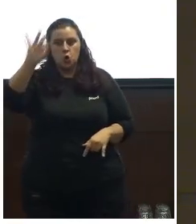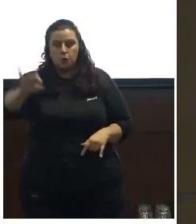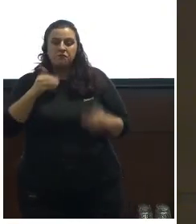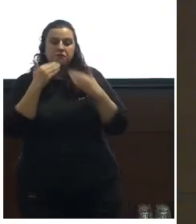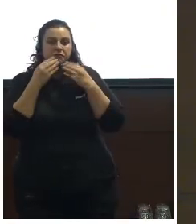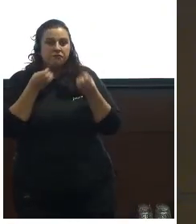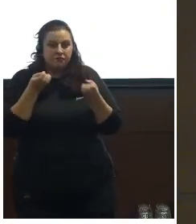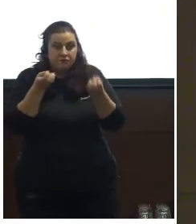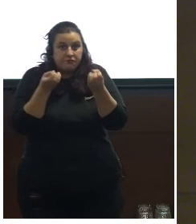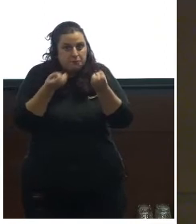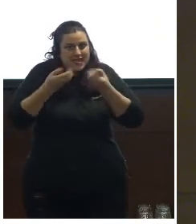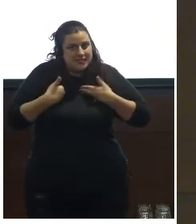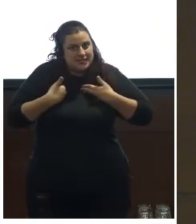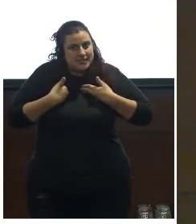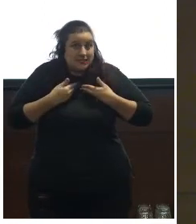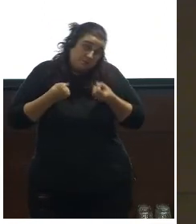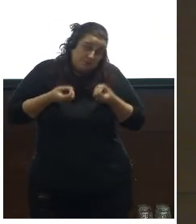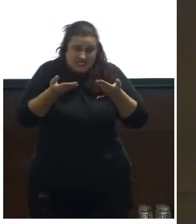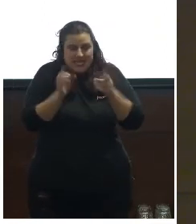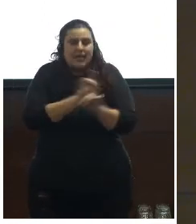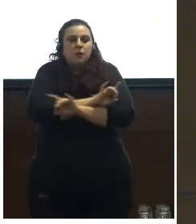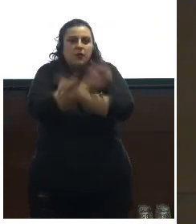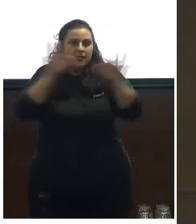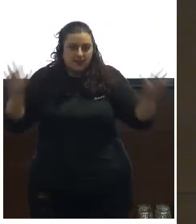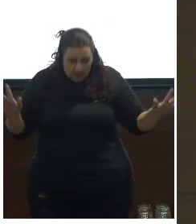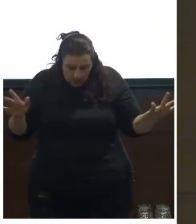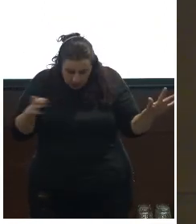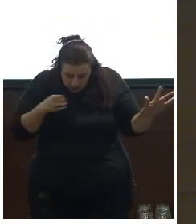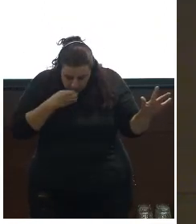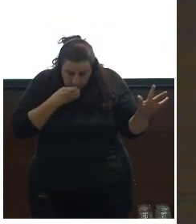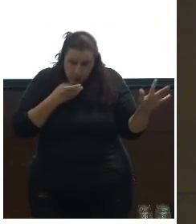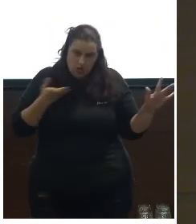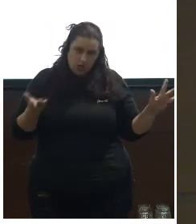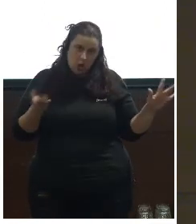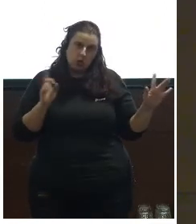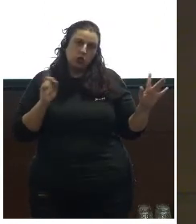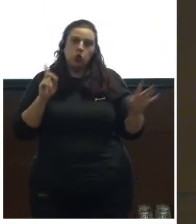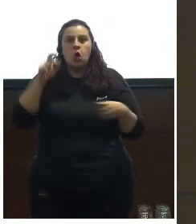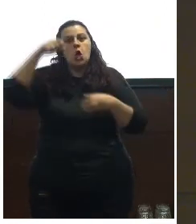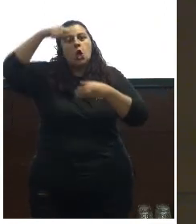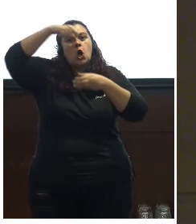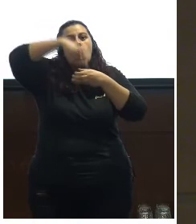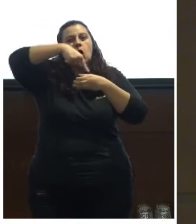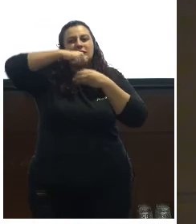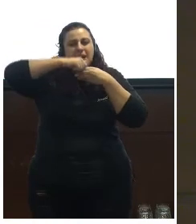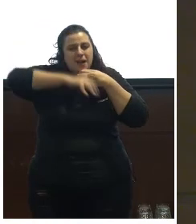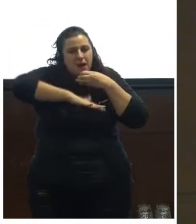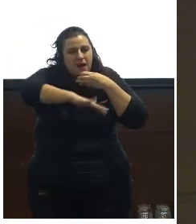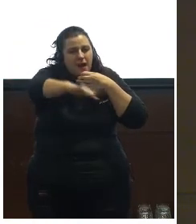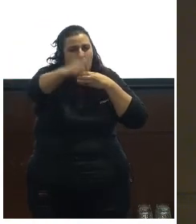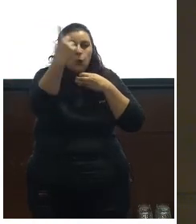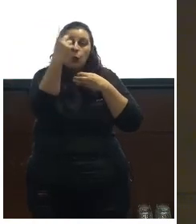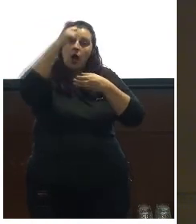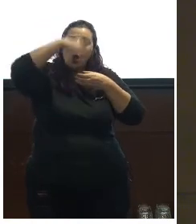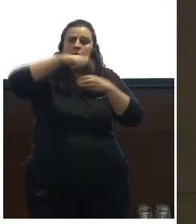the ocean. Absolutely. And again, the words that we all use to cooperate. And although